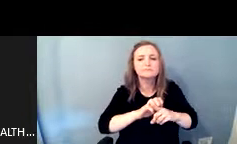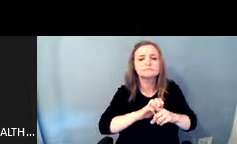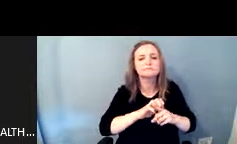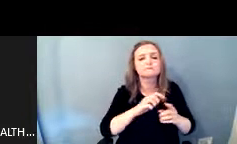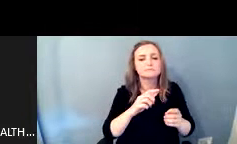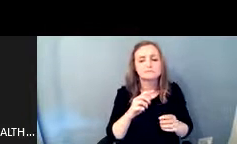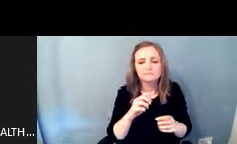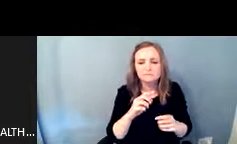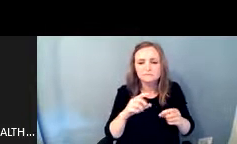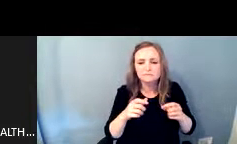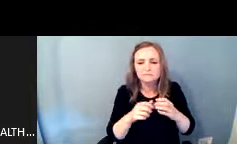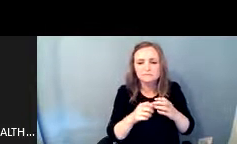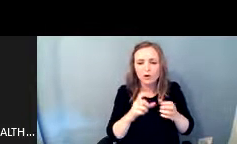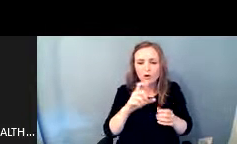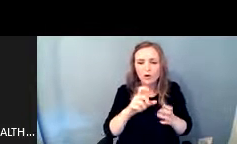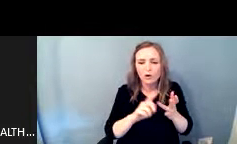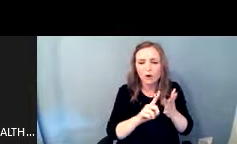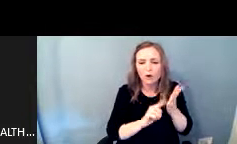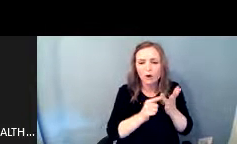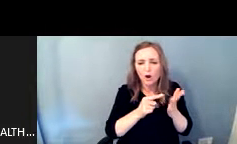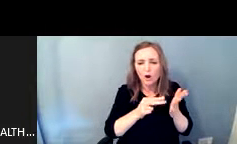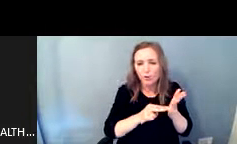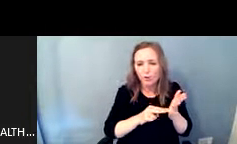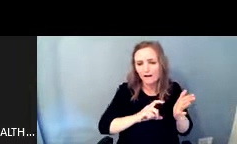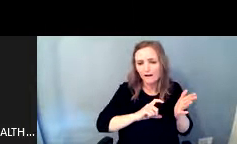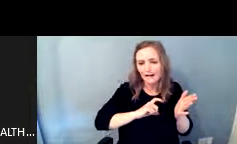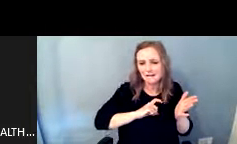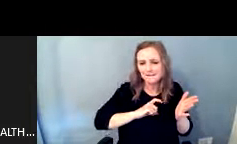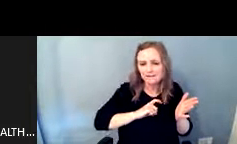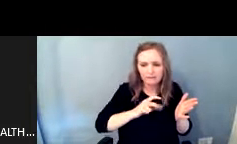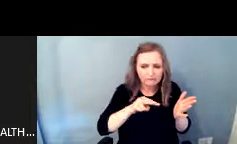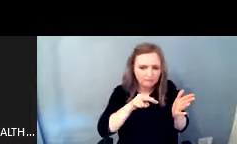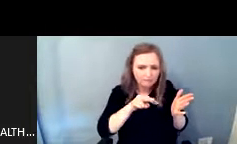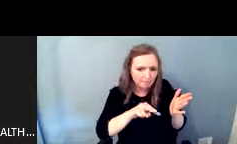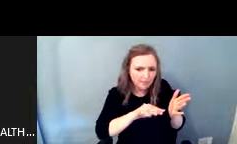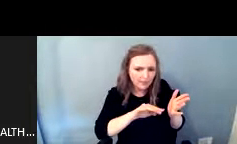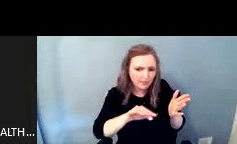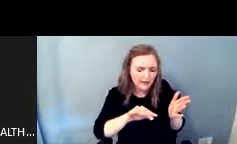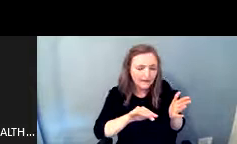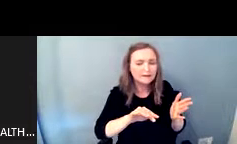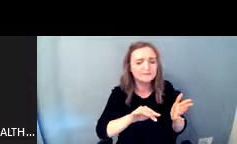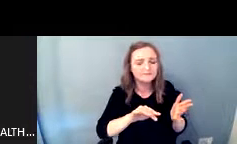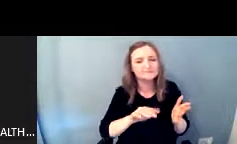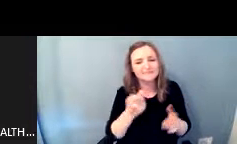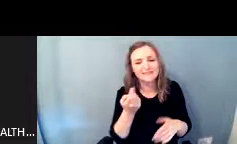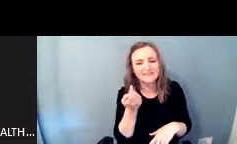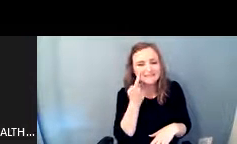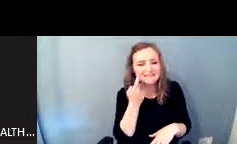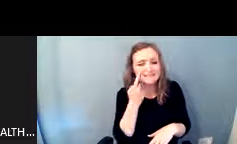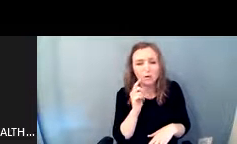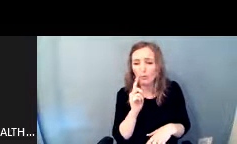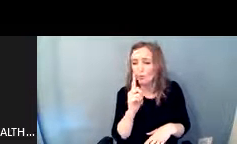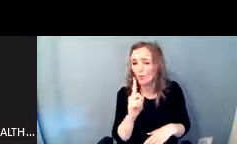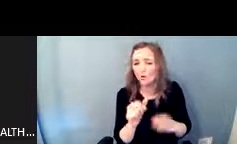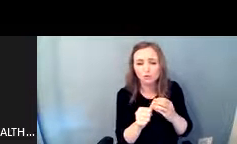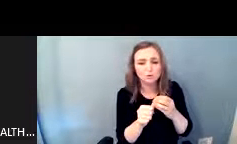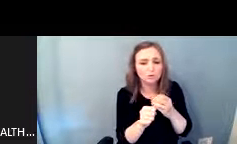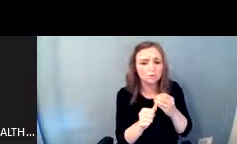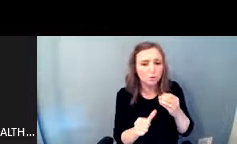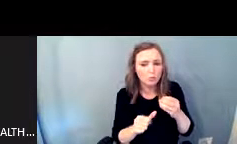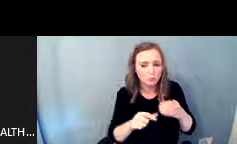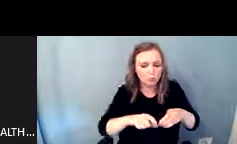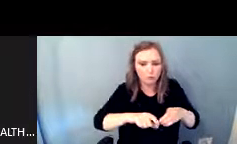much friendlier test to do. You just have to do it on one bowel motion. You don't have to keep it